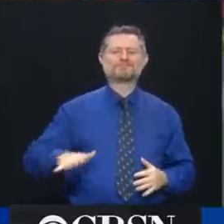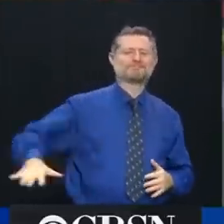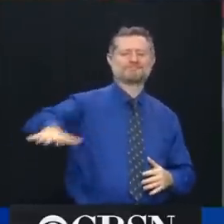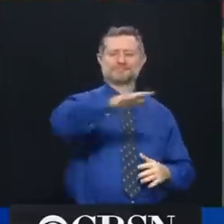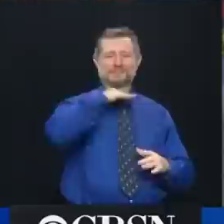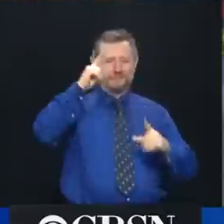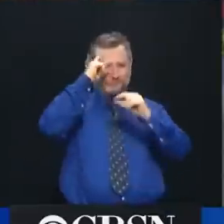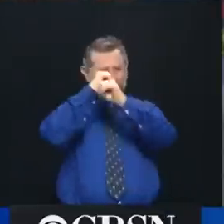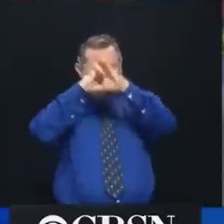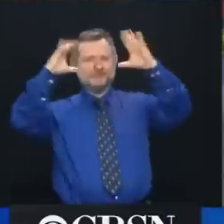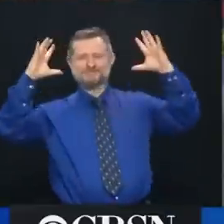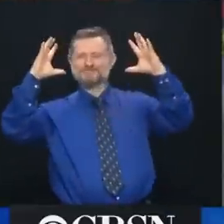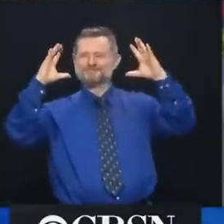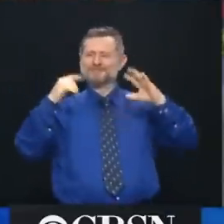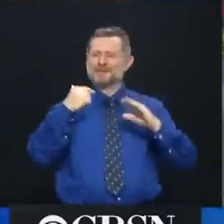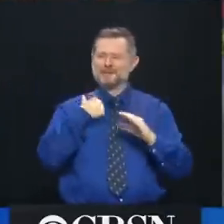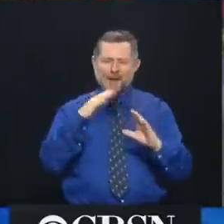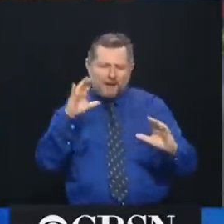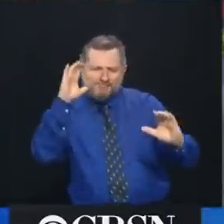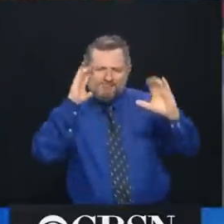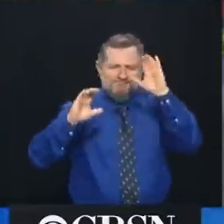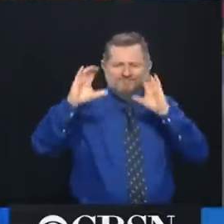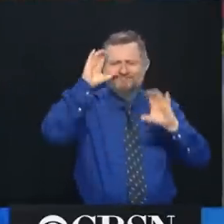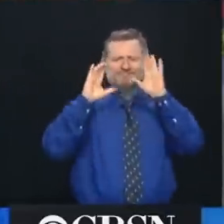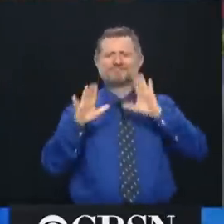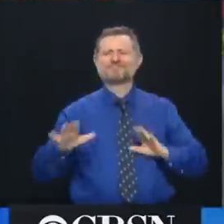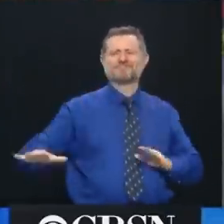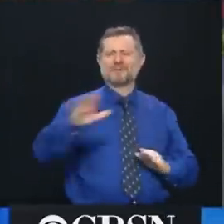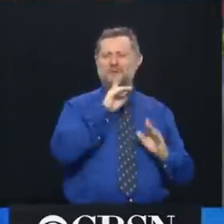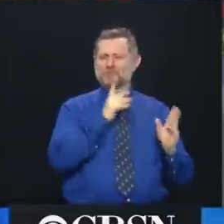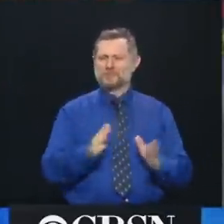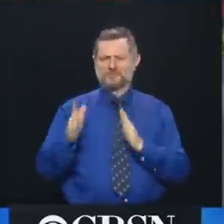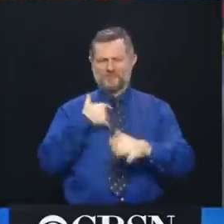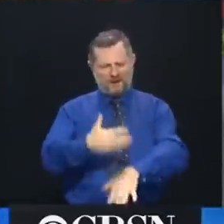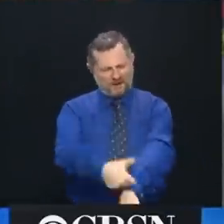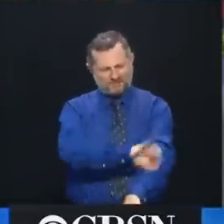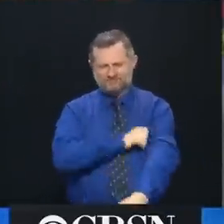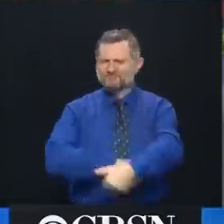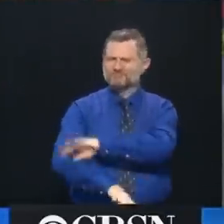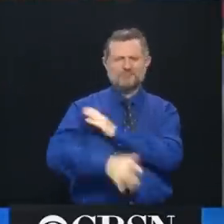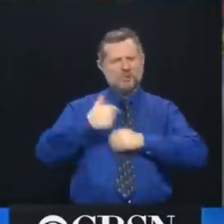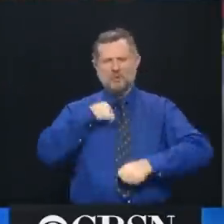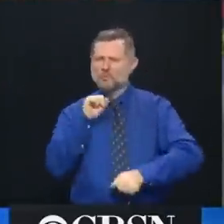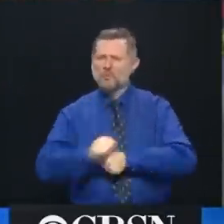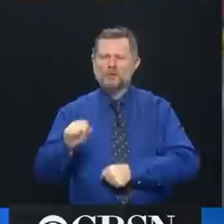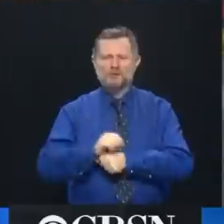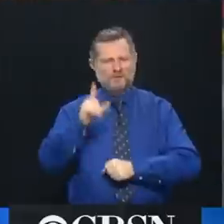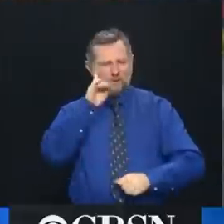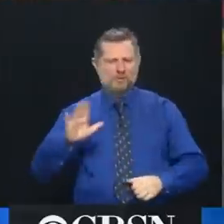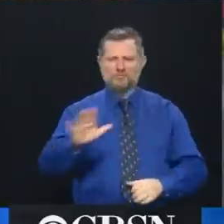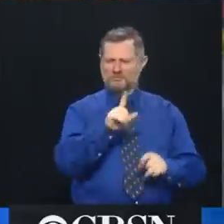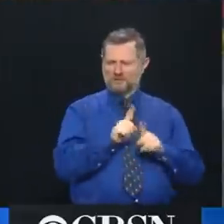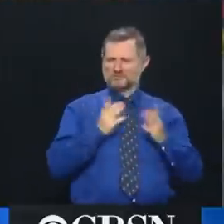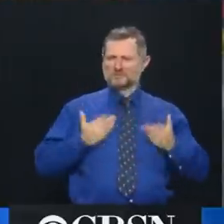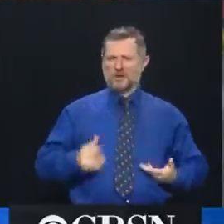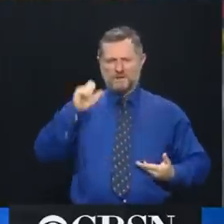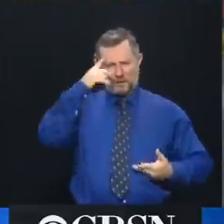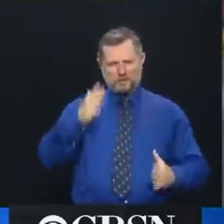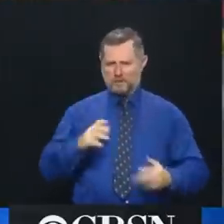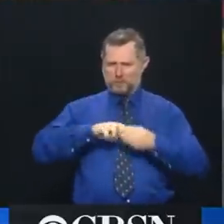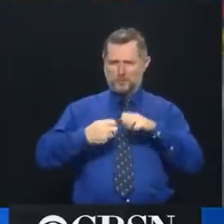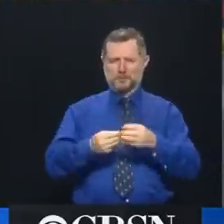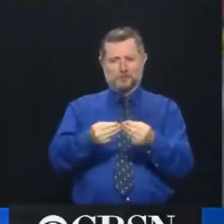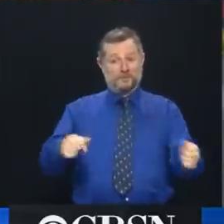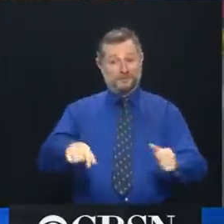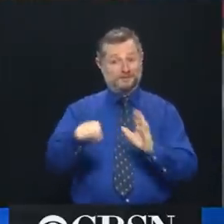heard and i'm ready to get to work as your governor to solve the big problems that this state faces your priorities are my